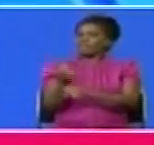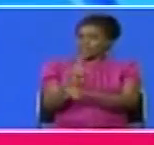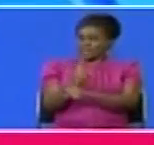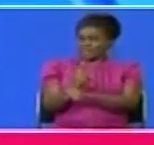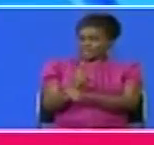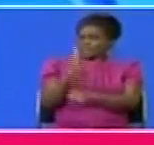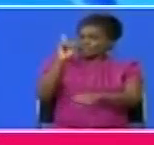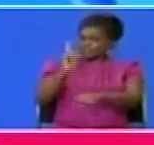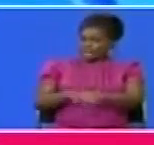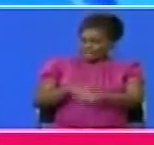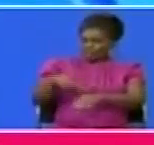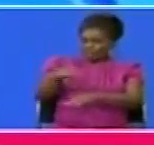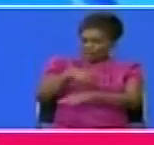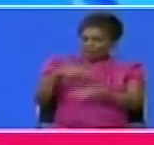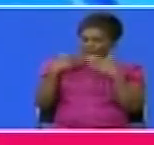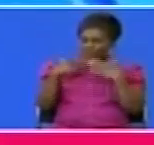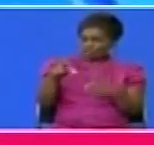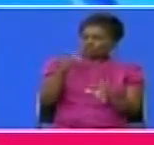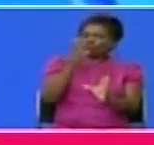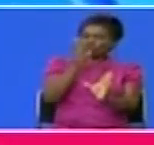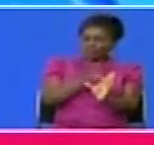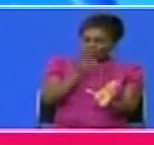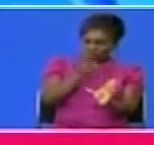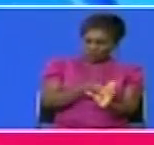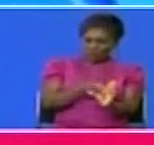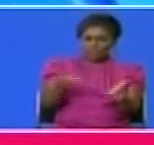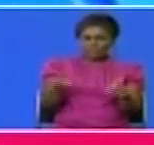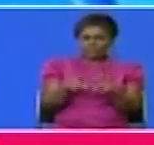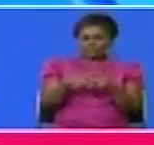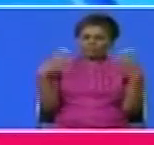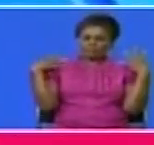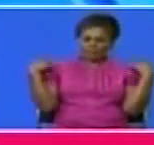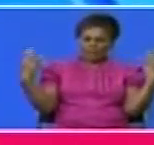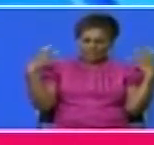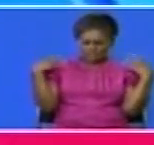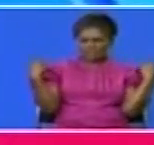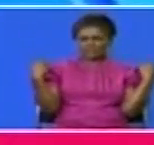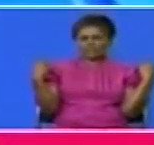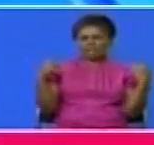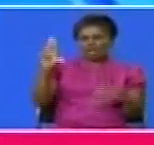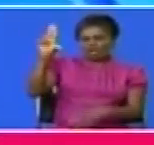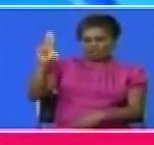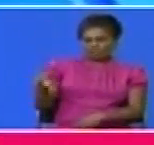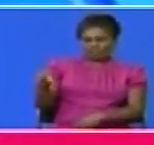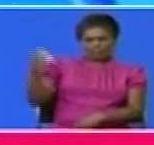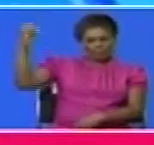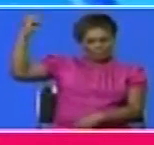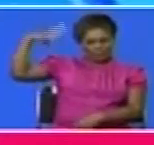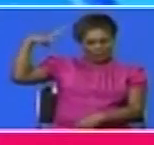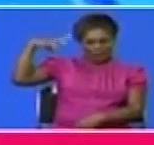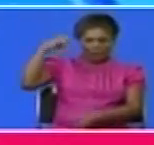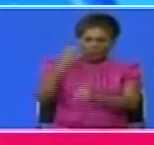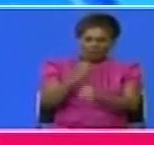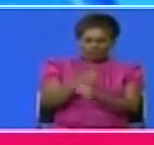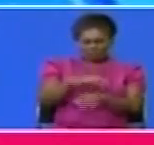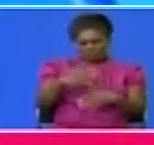that Earth Hour is coming to an end. To be part of that campaign, and of course always to practice that switching off non-essential lights, whether it's at work